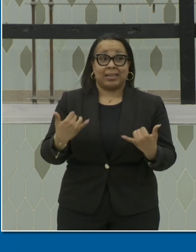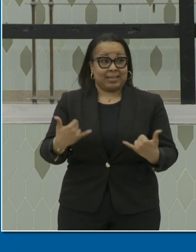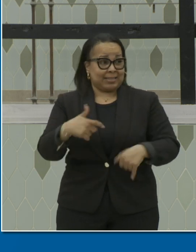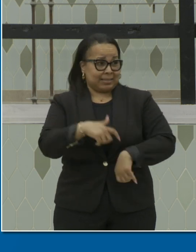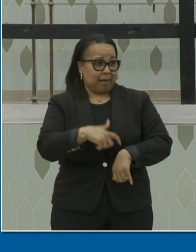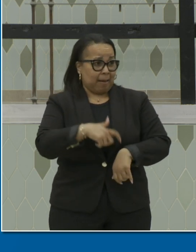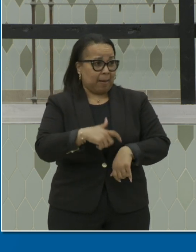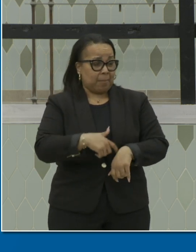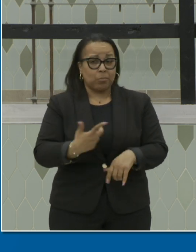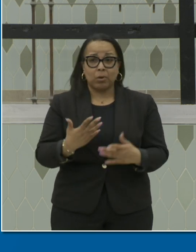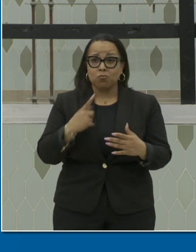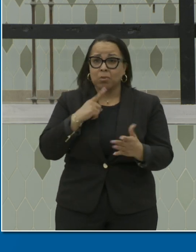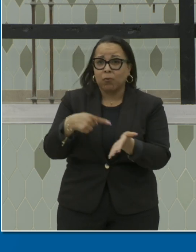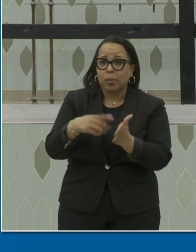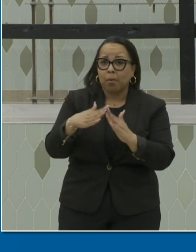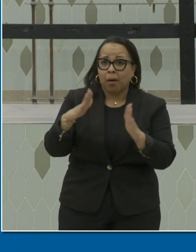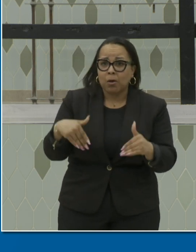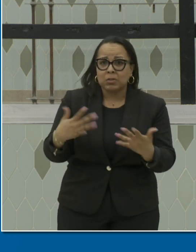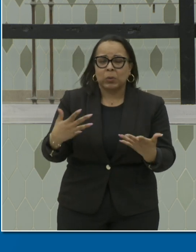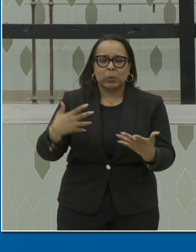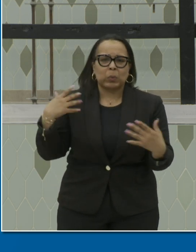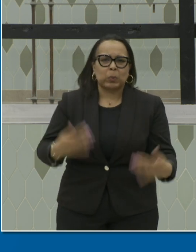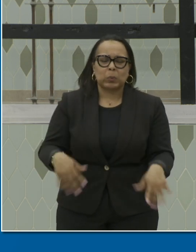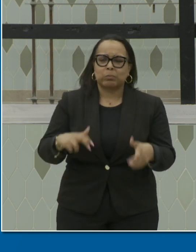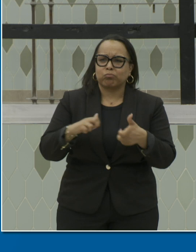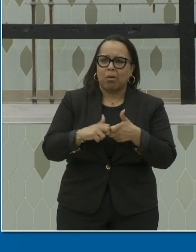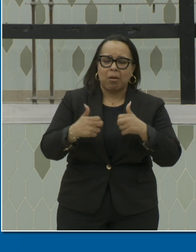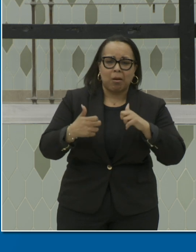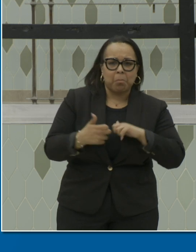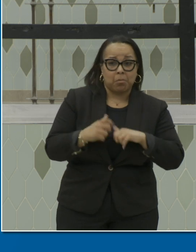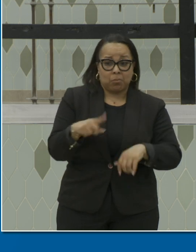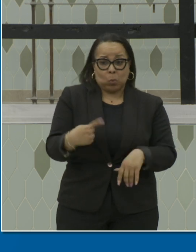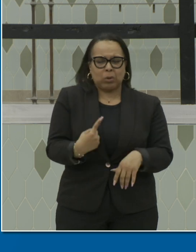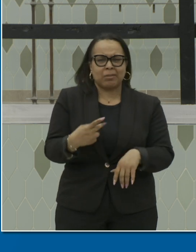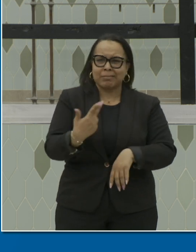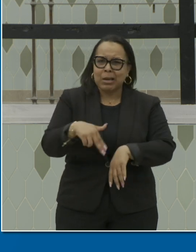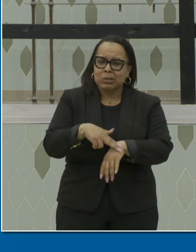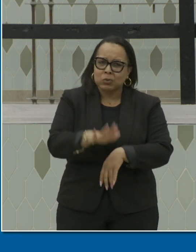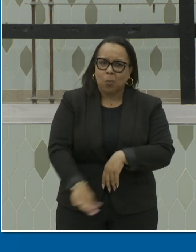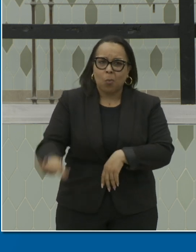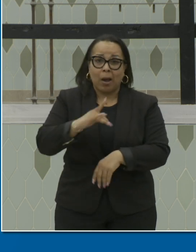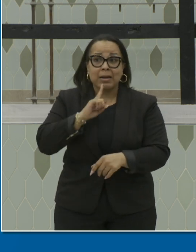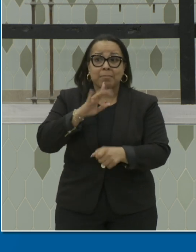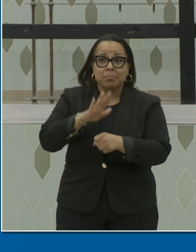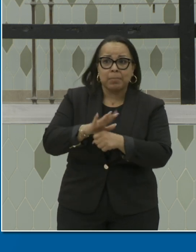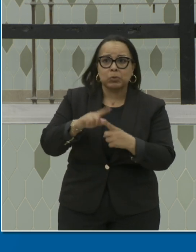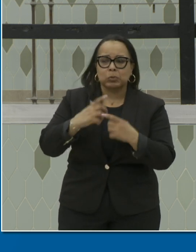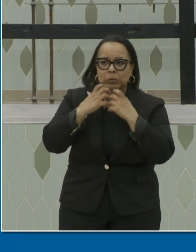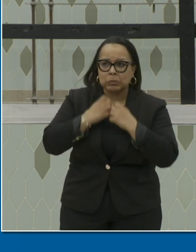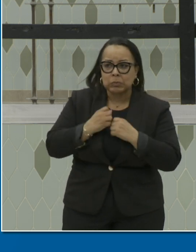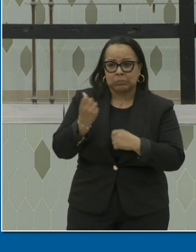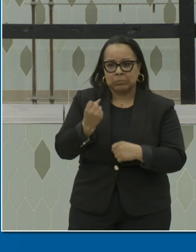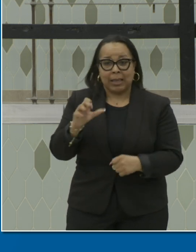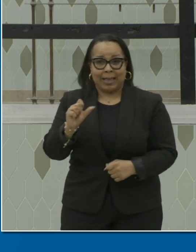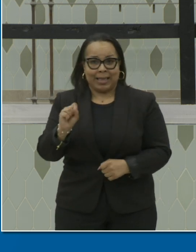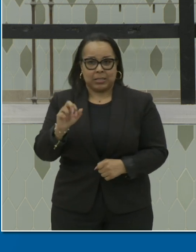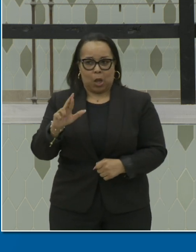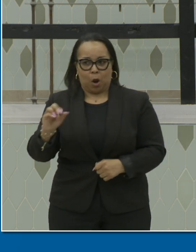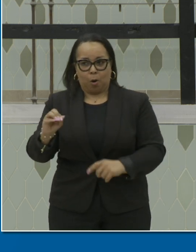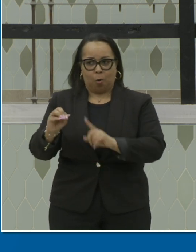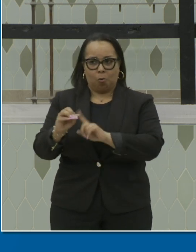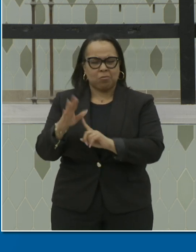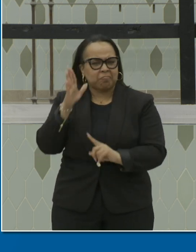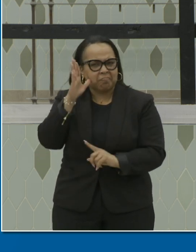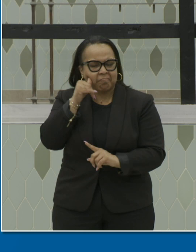time when housing affordability is a pressing issue nationwide, our commitment to preserving SROs is